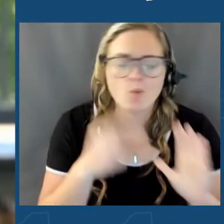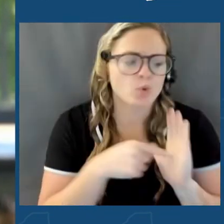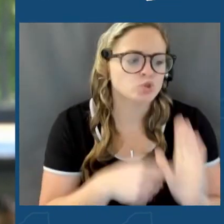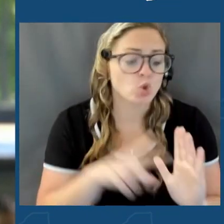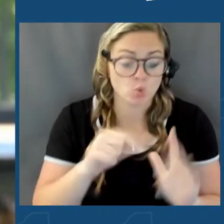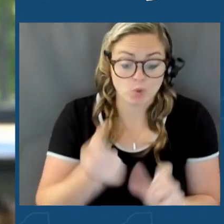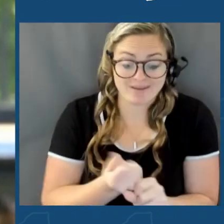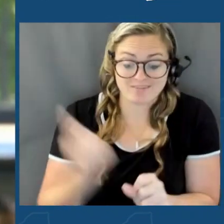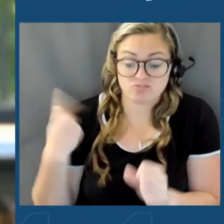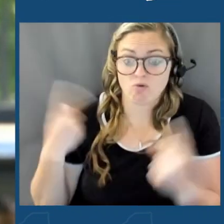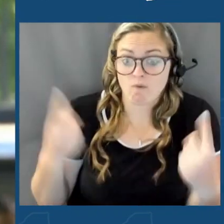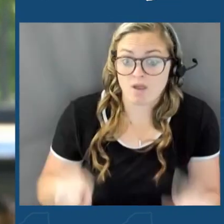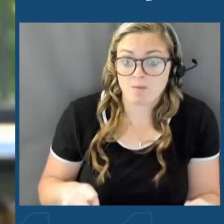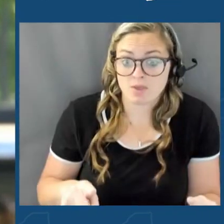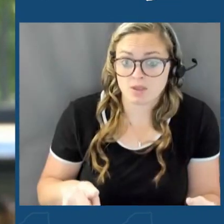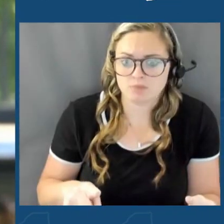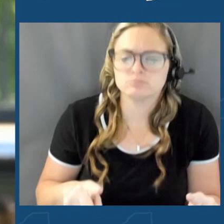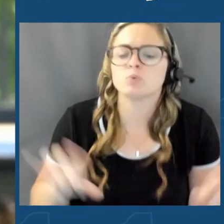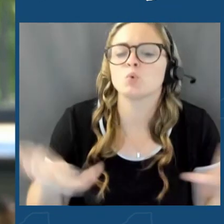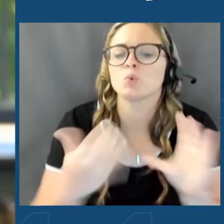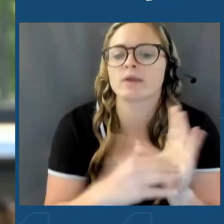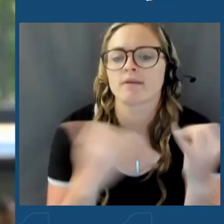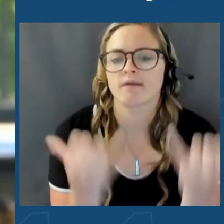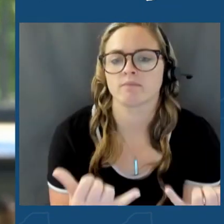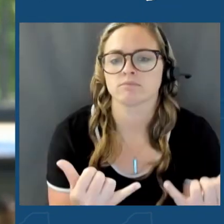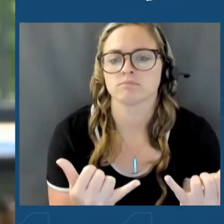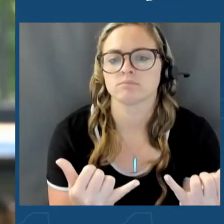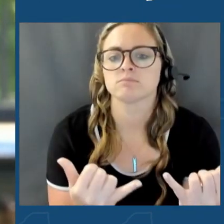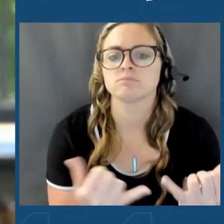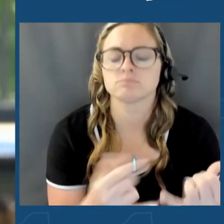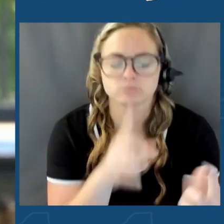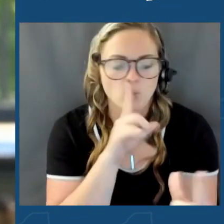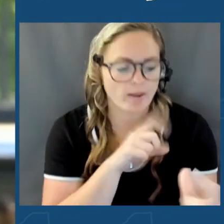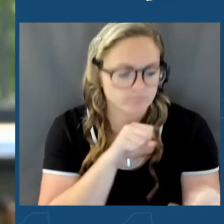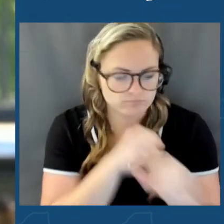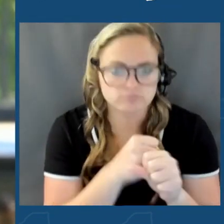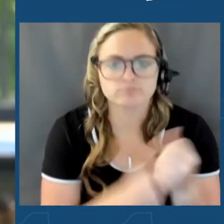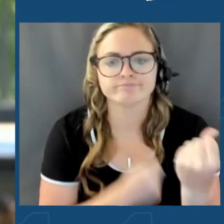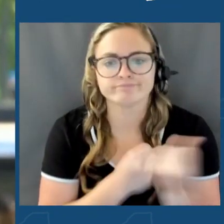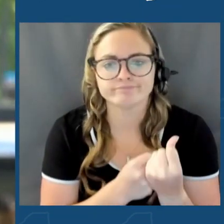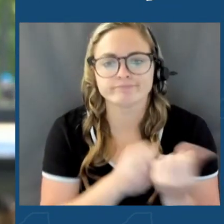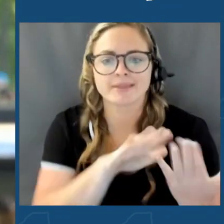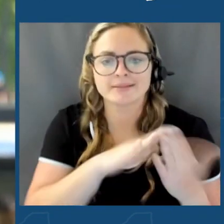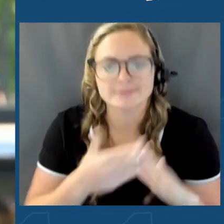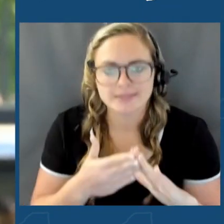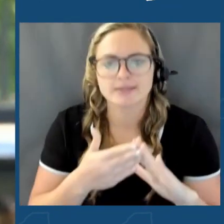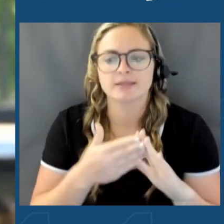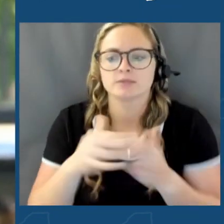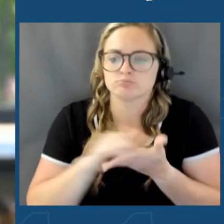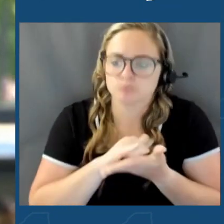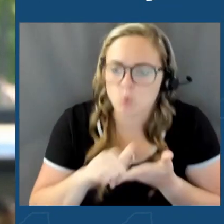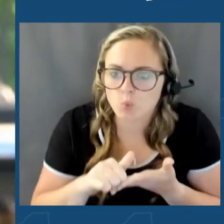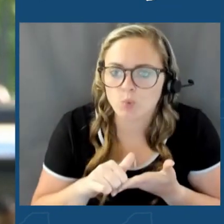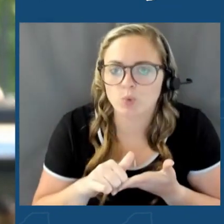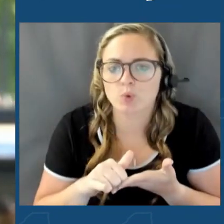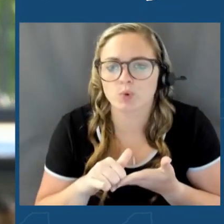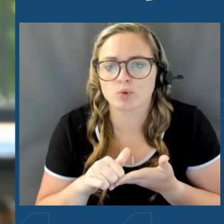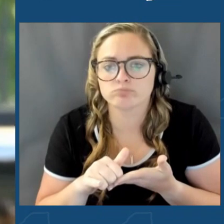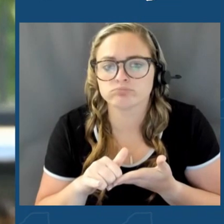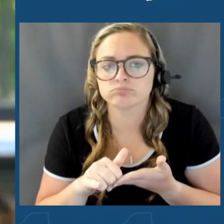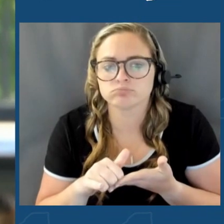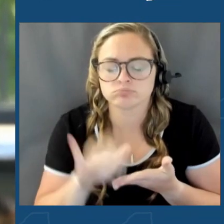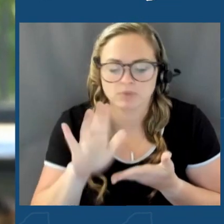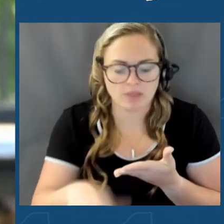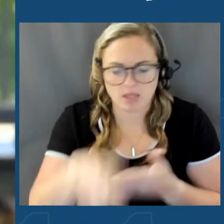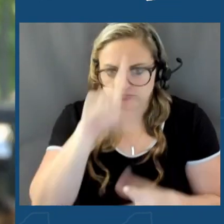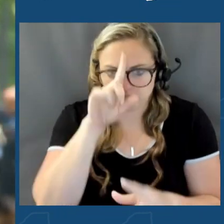ago. That is my faith in this city, that is my faith in the state of New York, and that is my faith in all